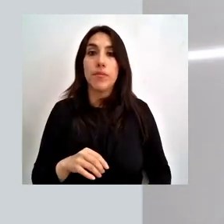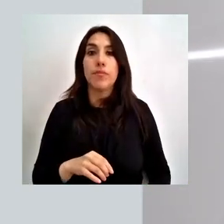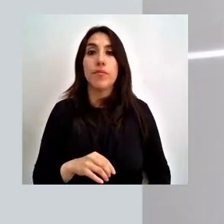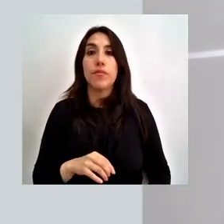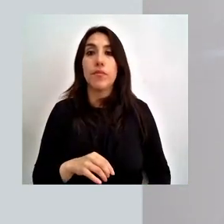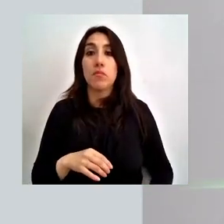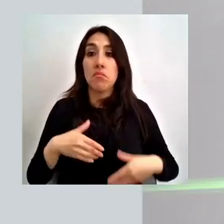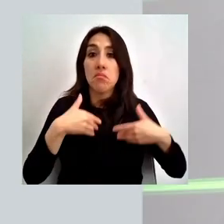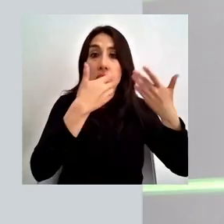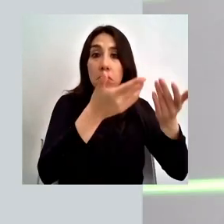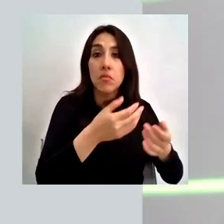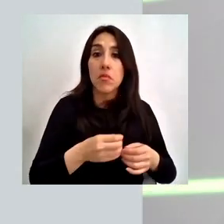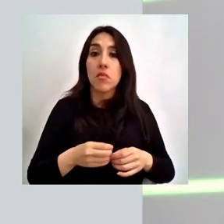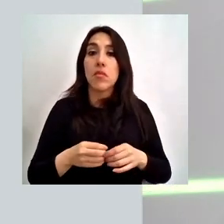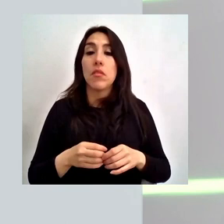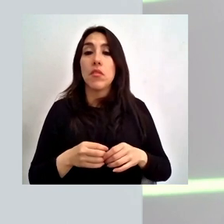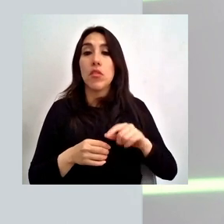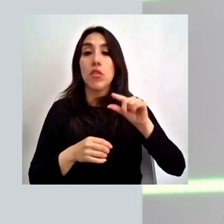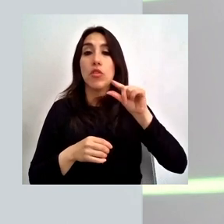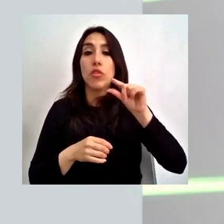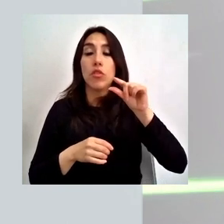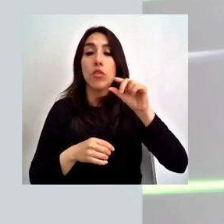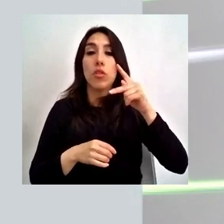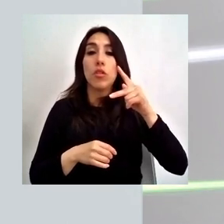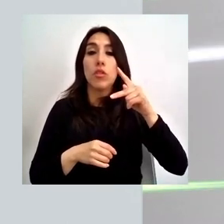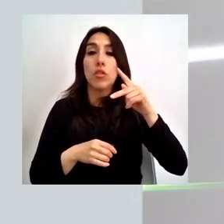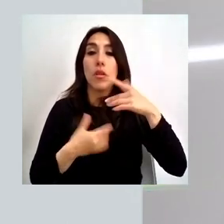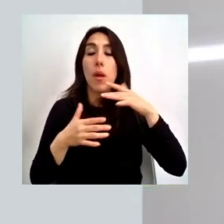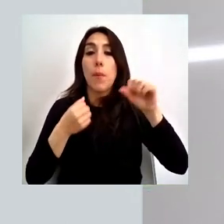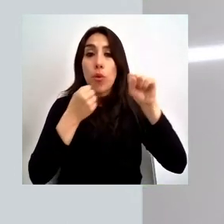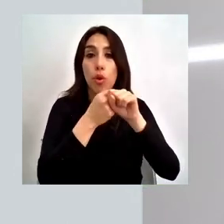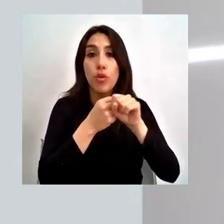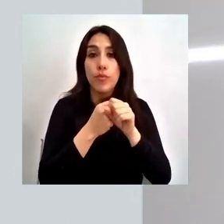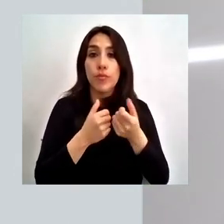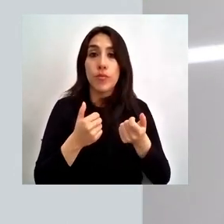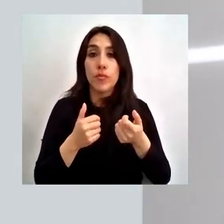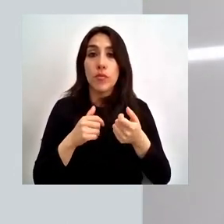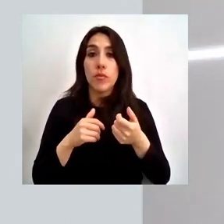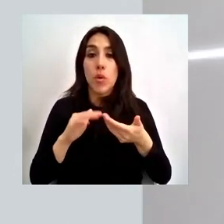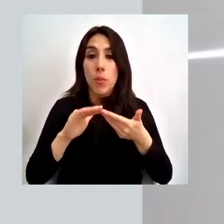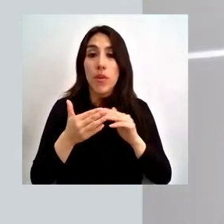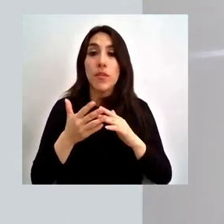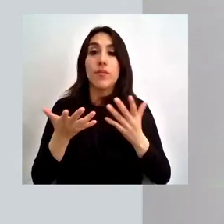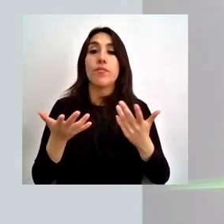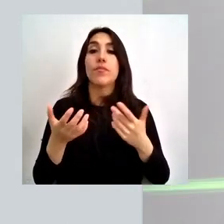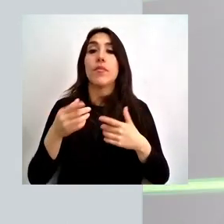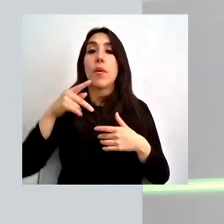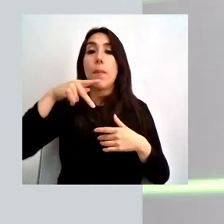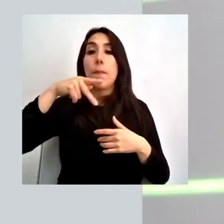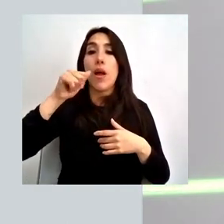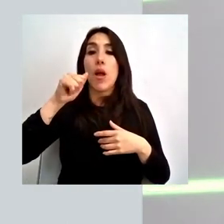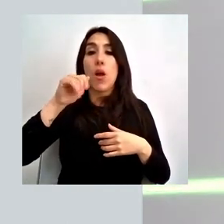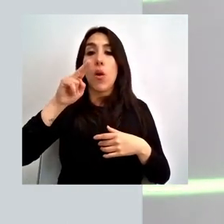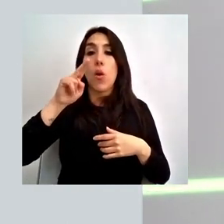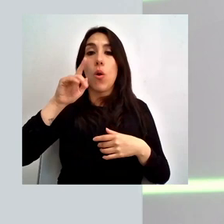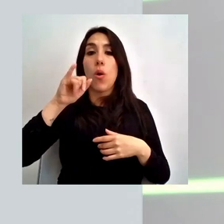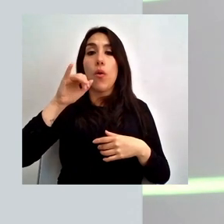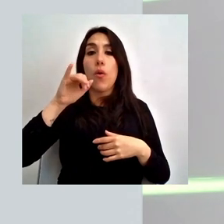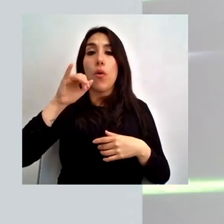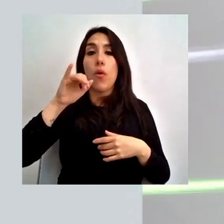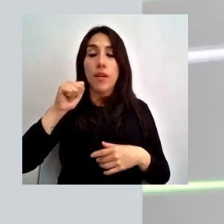Disability Council, a strategic disability advisor to Post Office LTD, a disability advisor